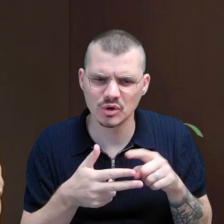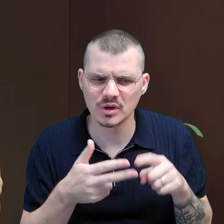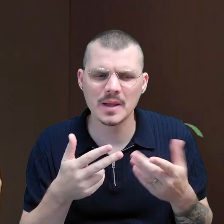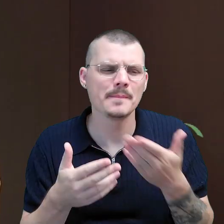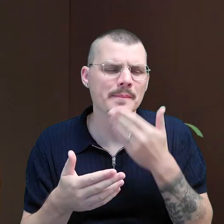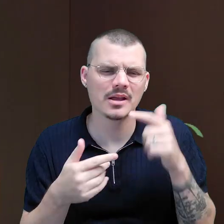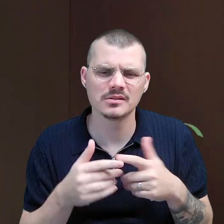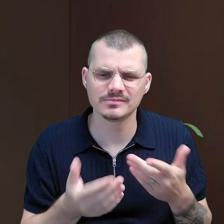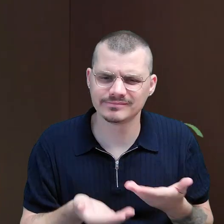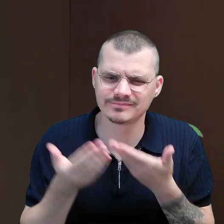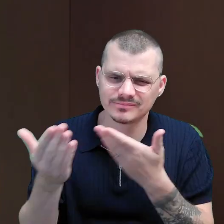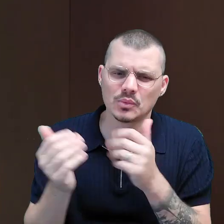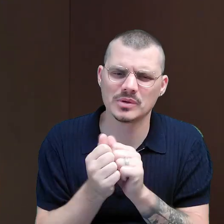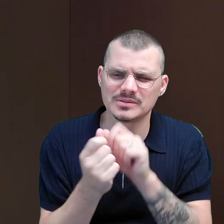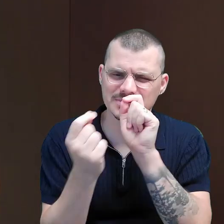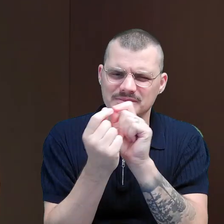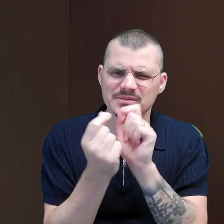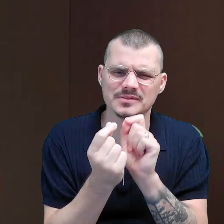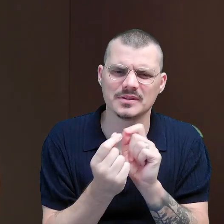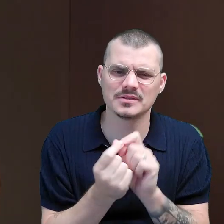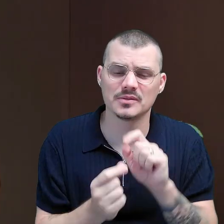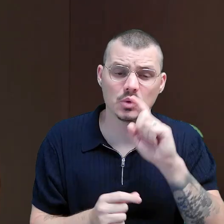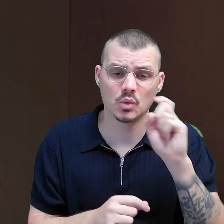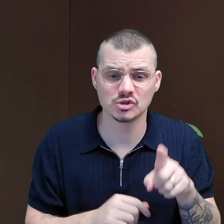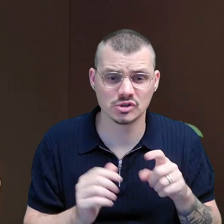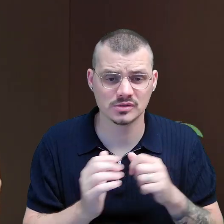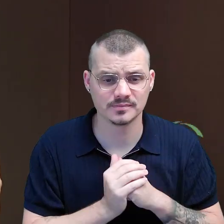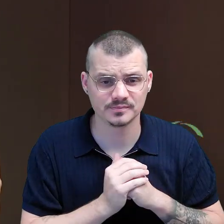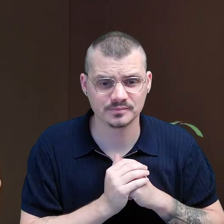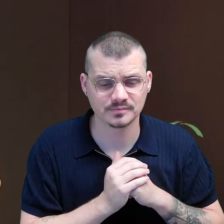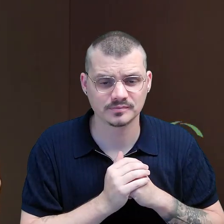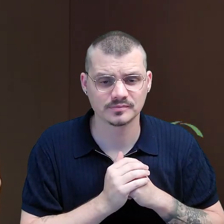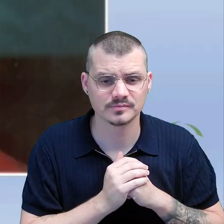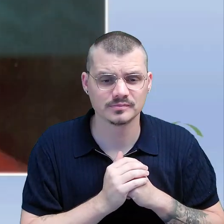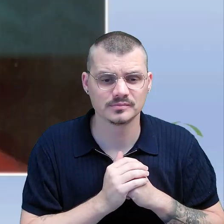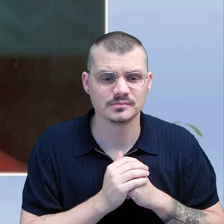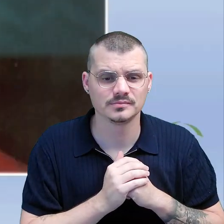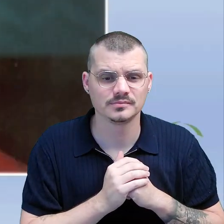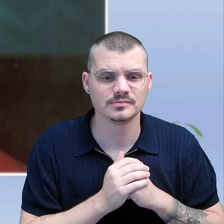looking for. It's better to come with specific questions.